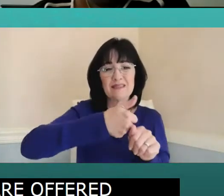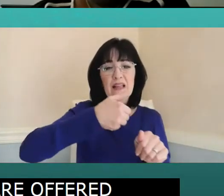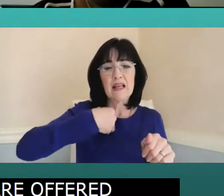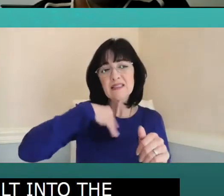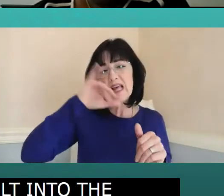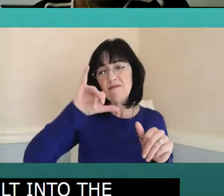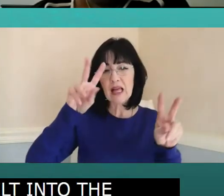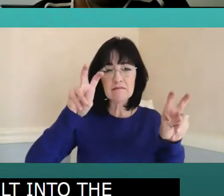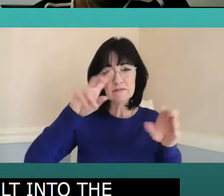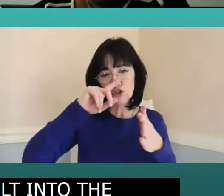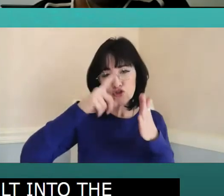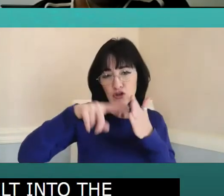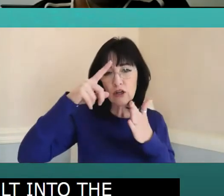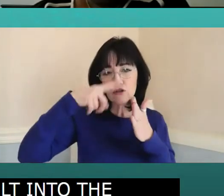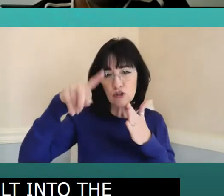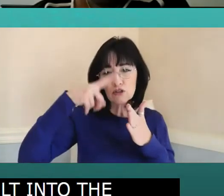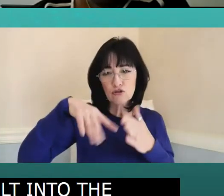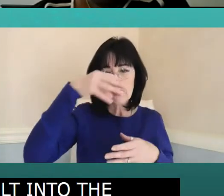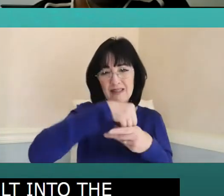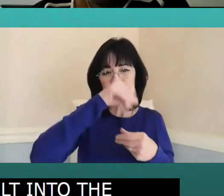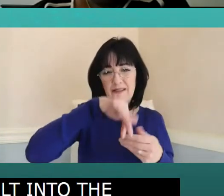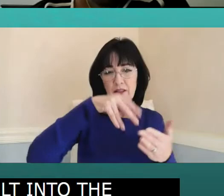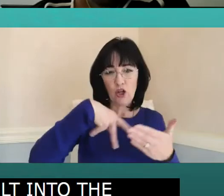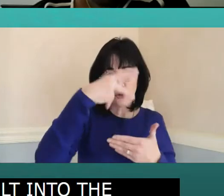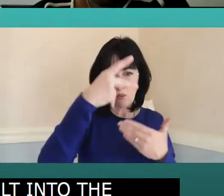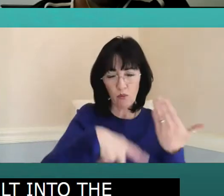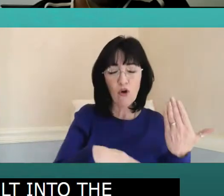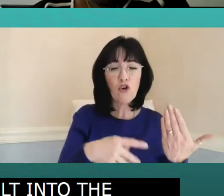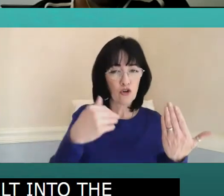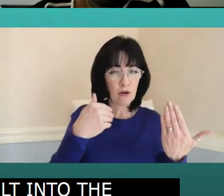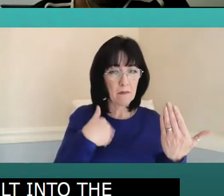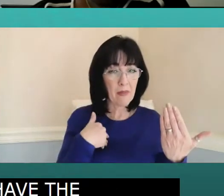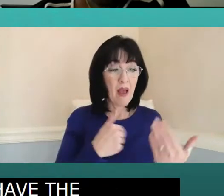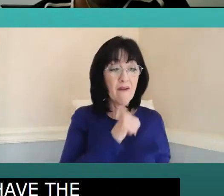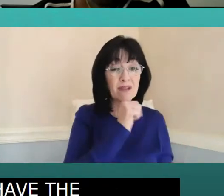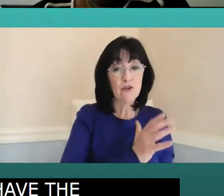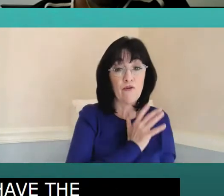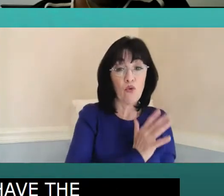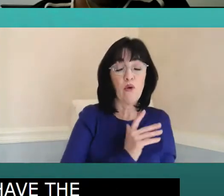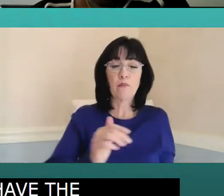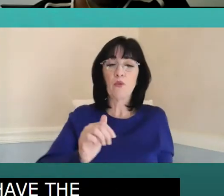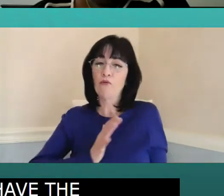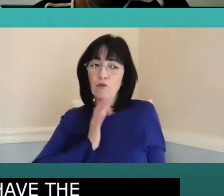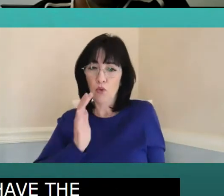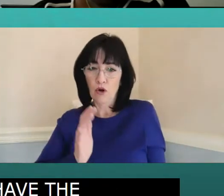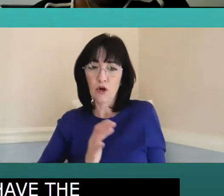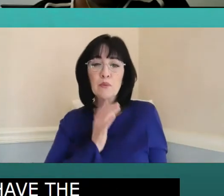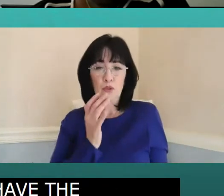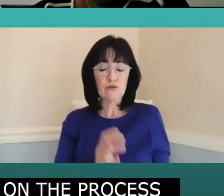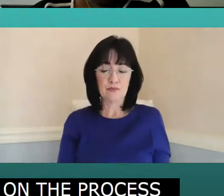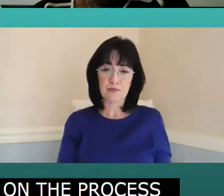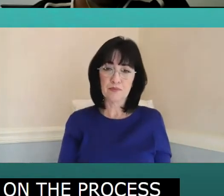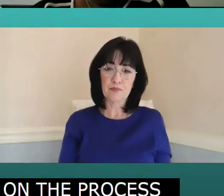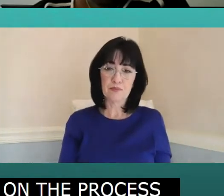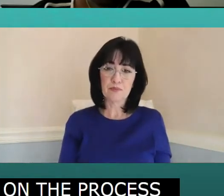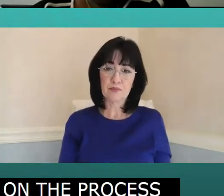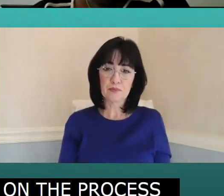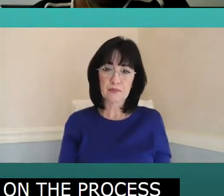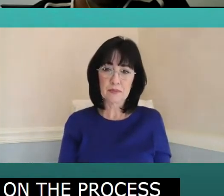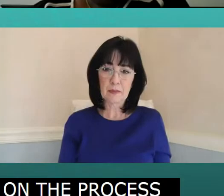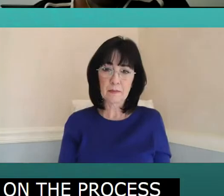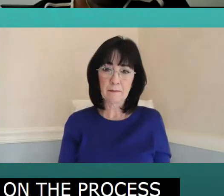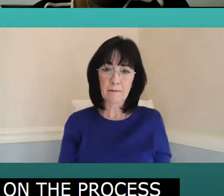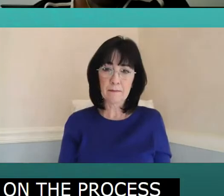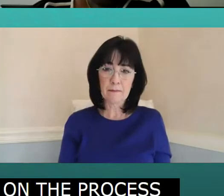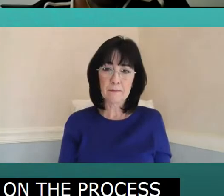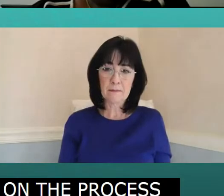the informal as well as possibly formal checks on the progress that's being made. Monica, do you have anything to add to